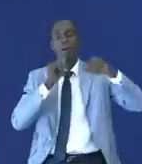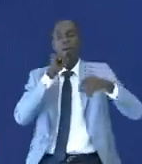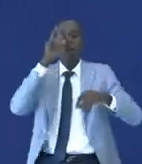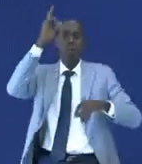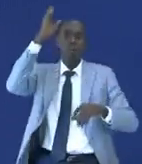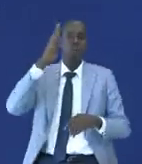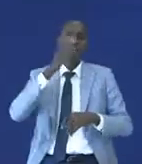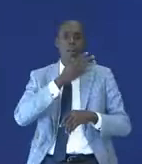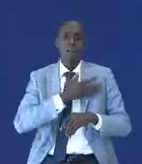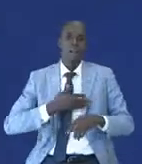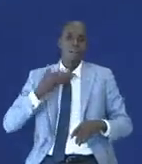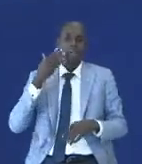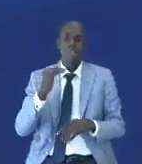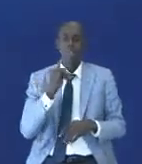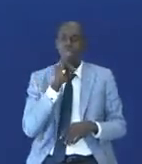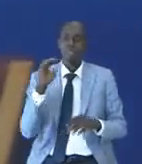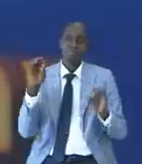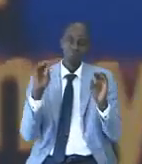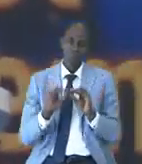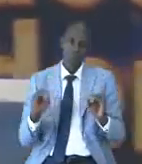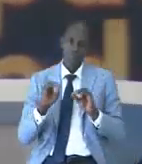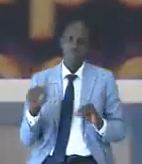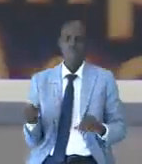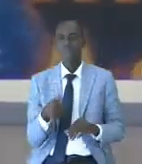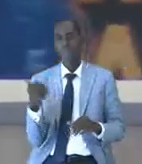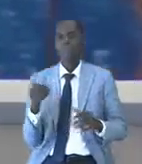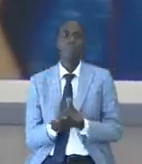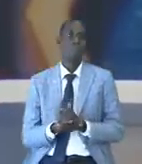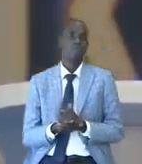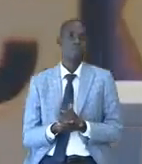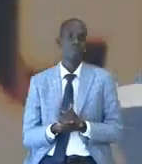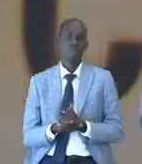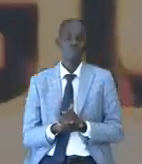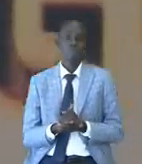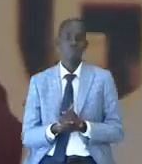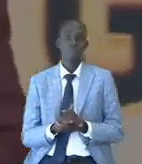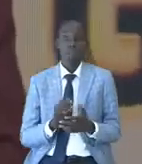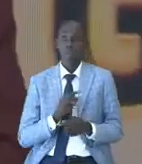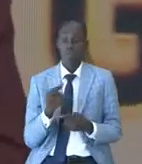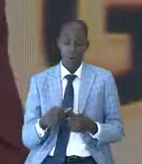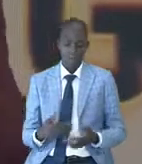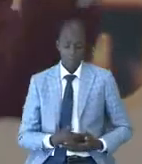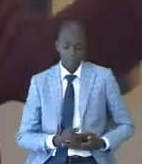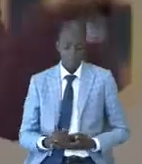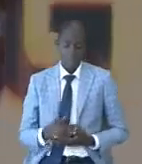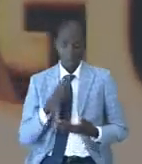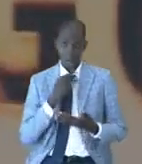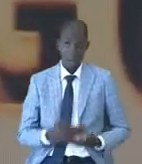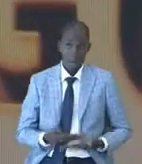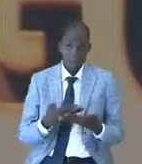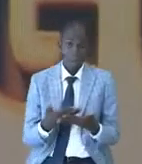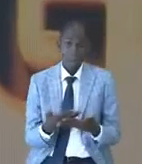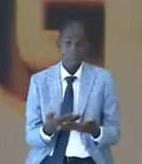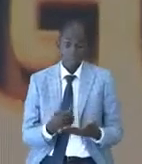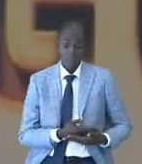and there is none else. When Babies are born, they're so